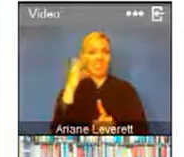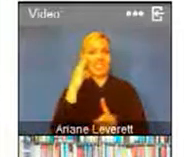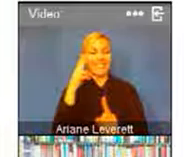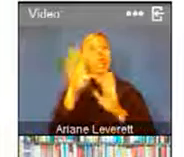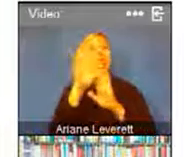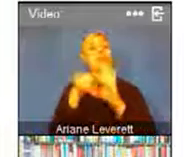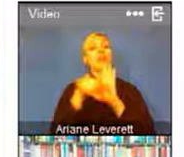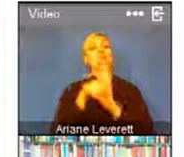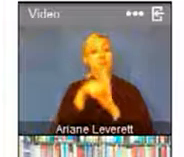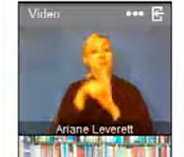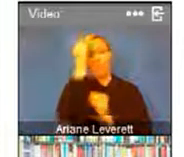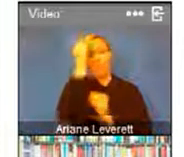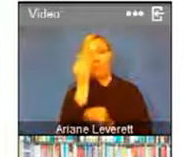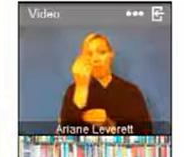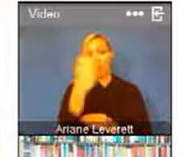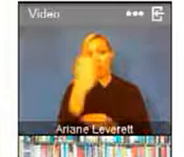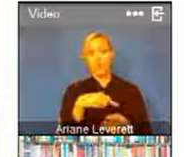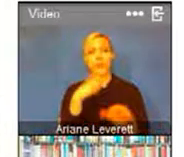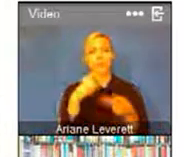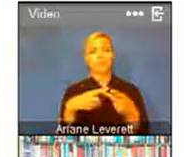Okay, on the next slide,